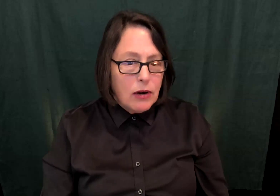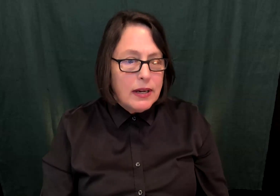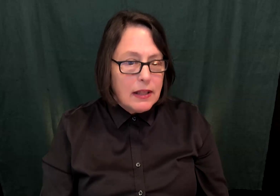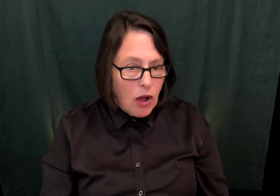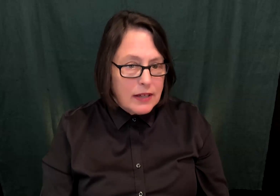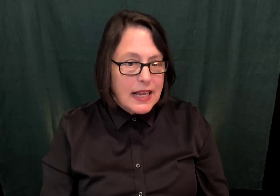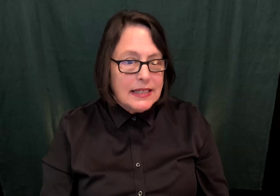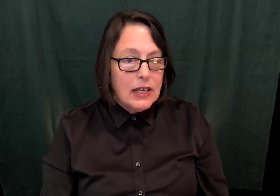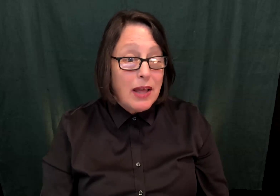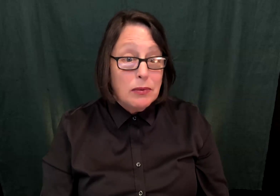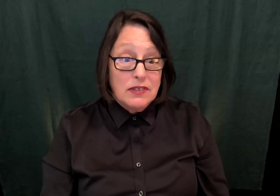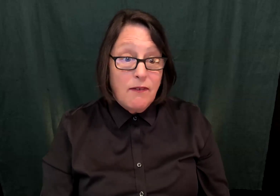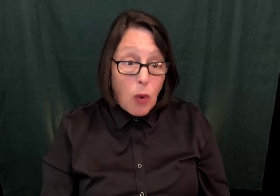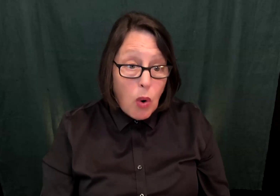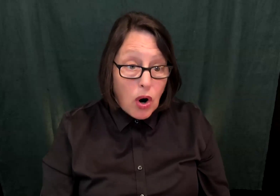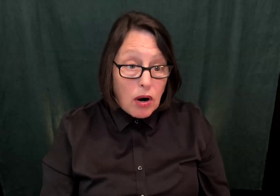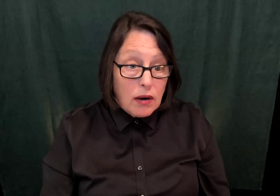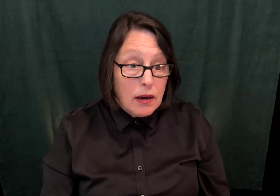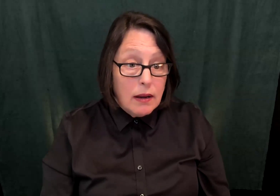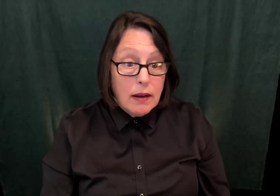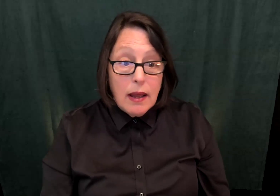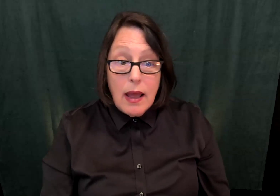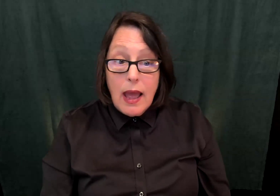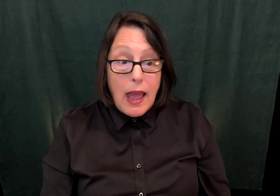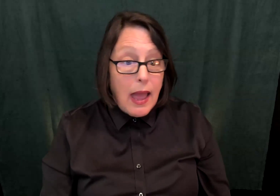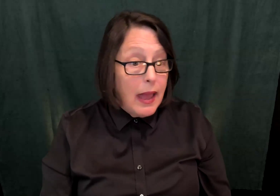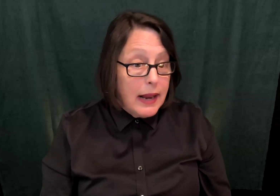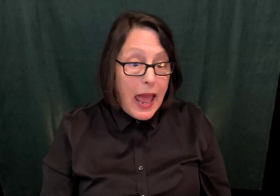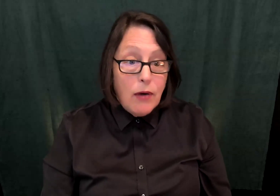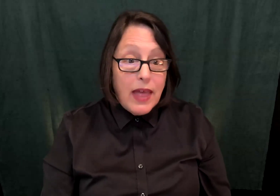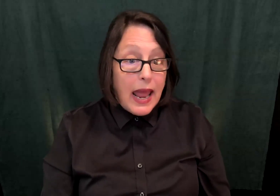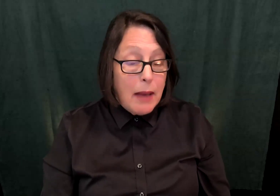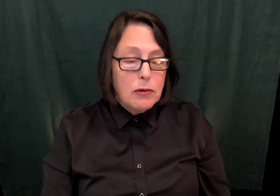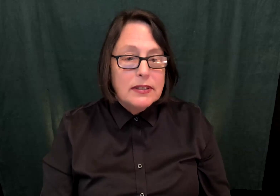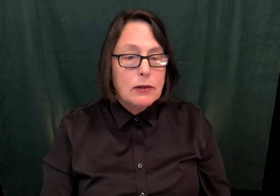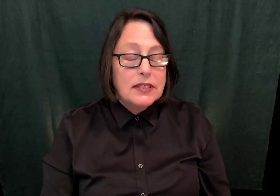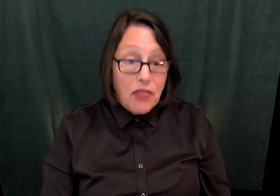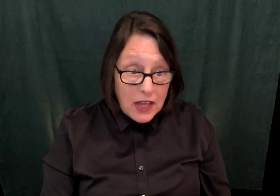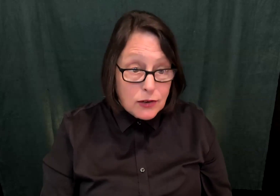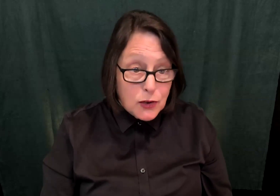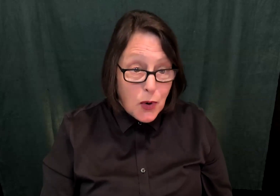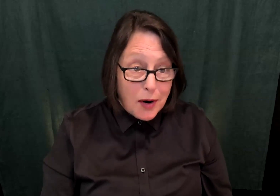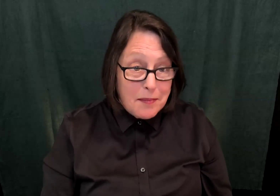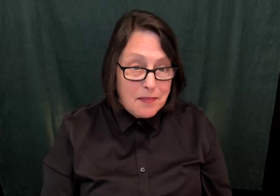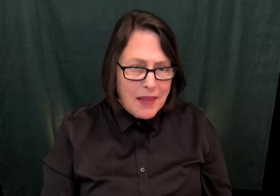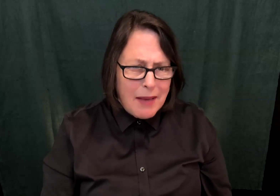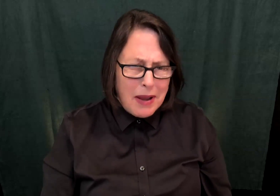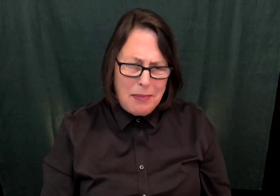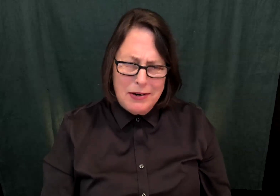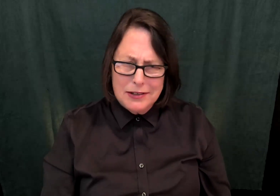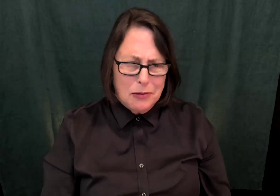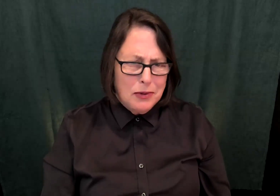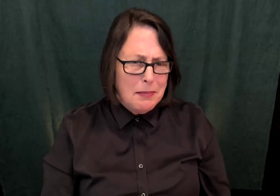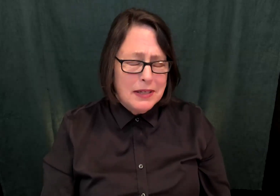label of hearing loss until I was 4. And how that happened was there was a thunderstorm, and